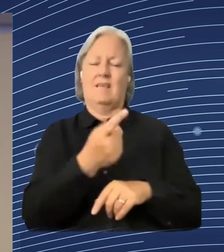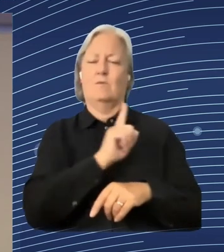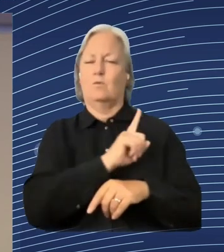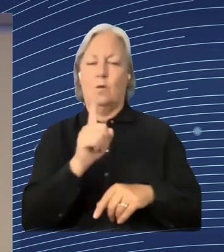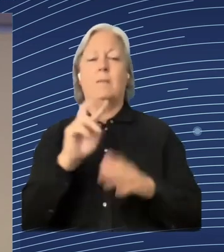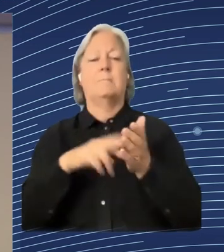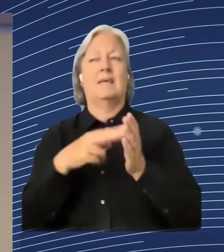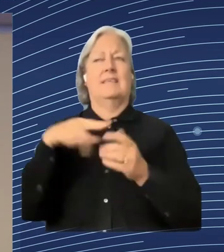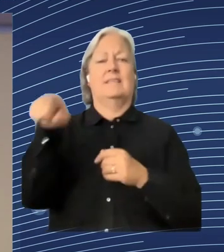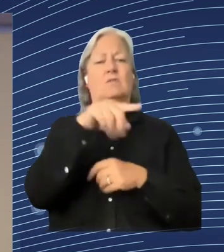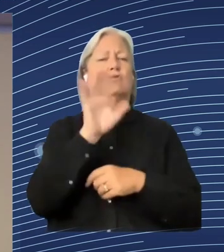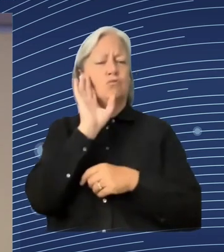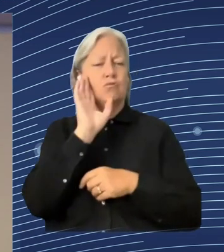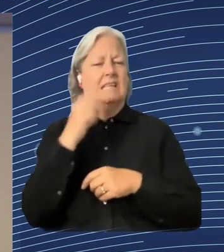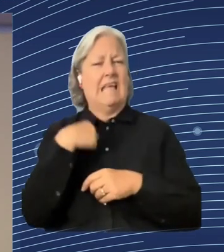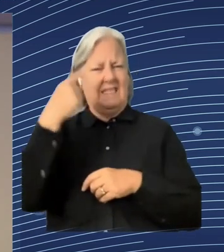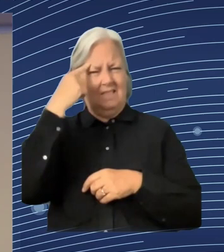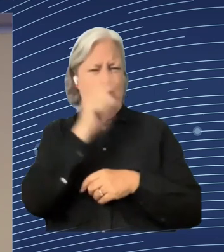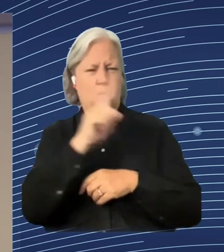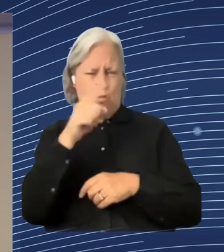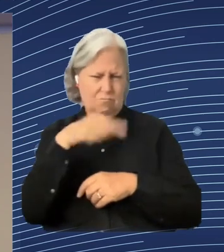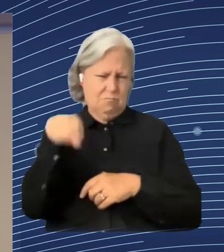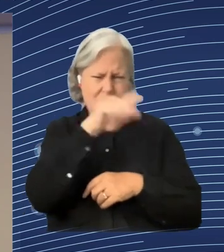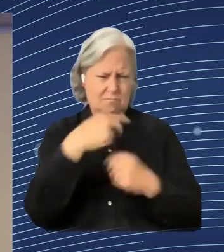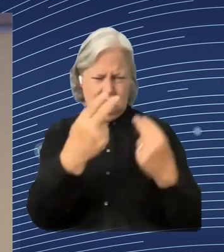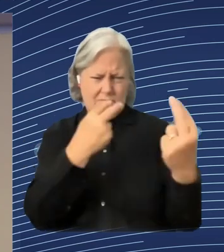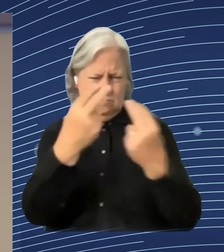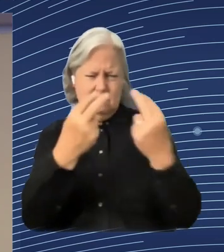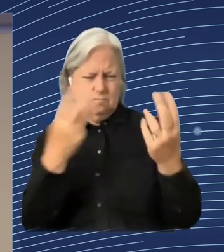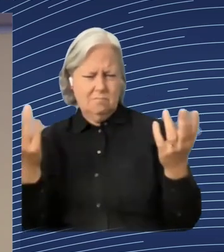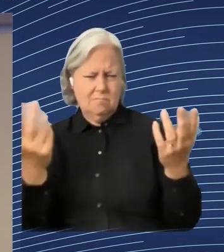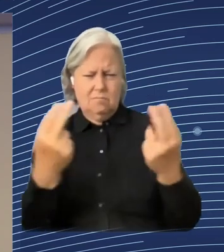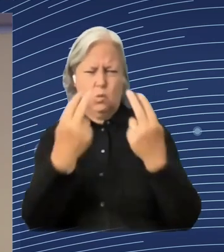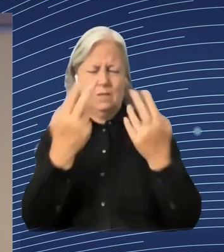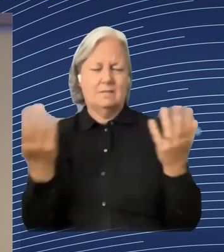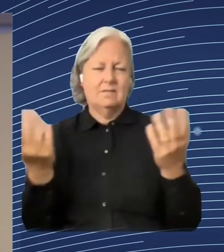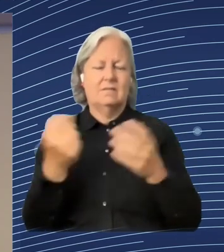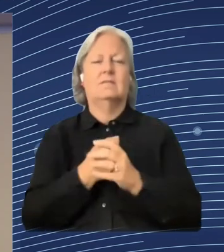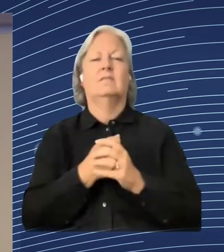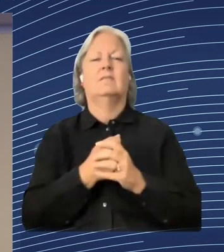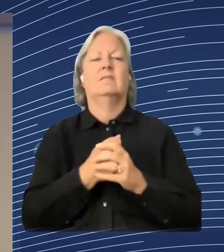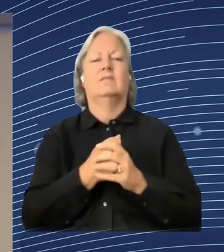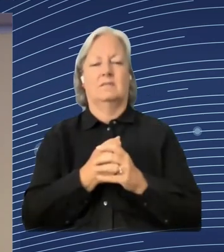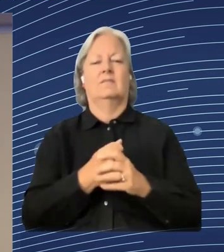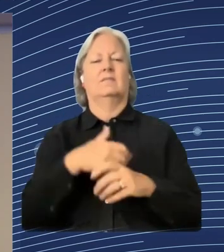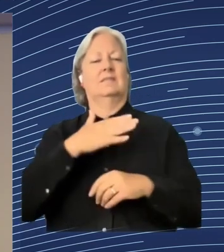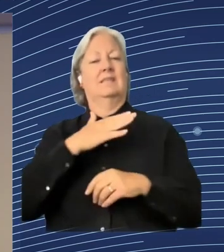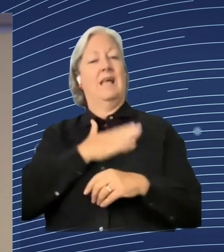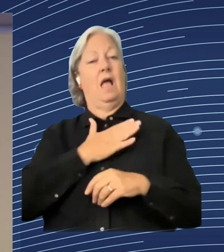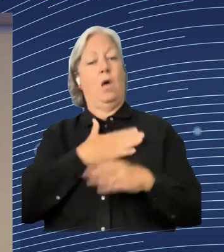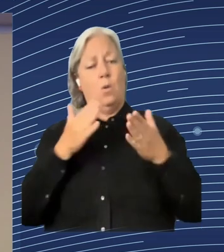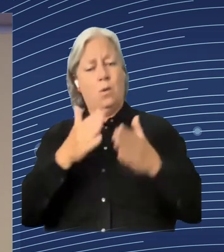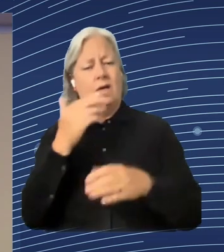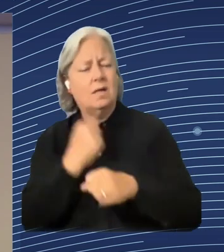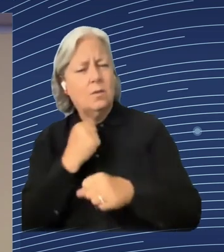so. They are listening. Huh? Everybody is listening. So we don't do this. We actually, our methodology, we're not explaining